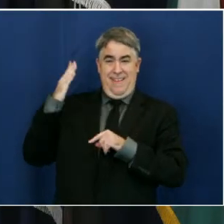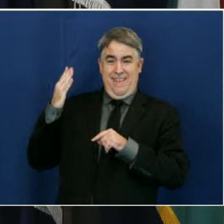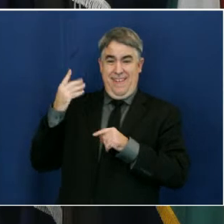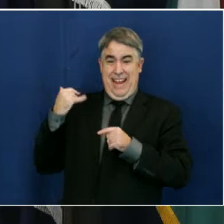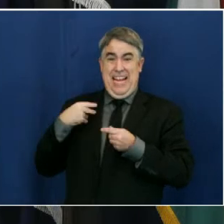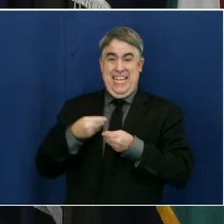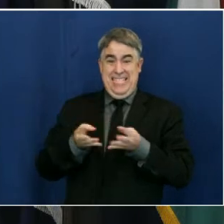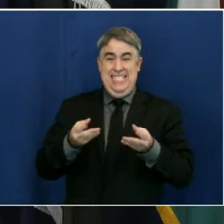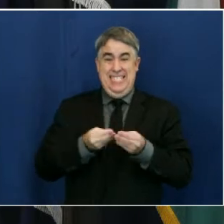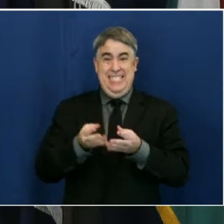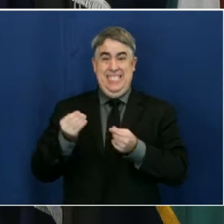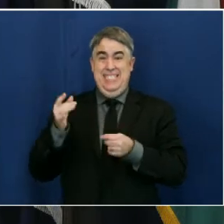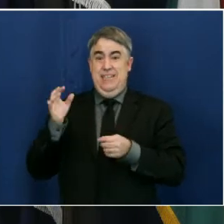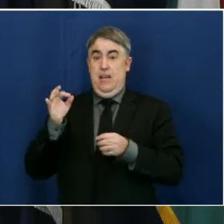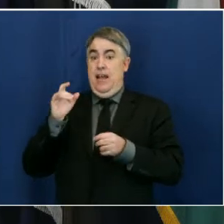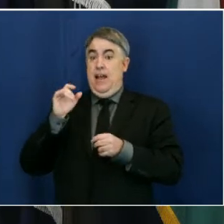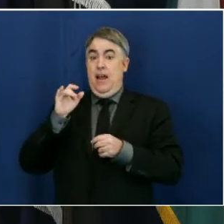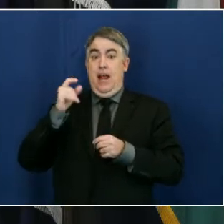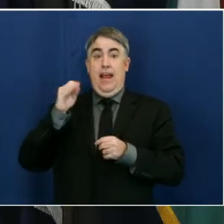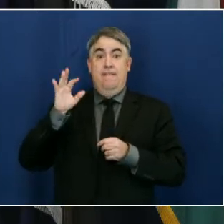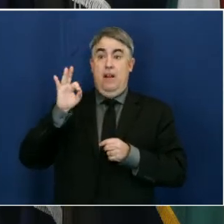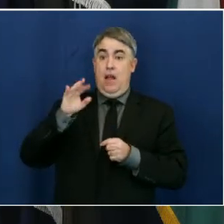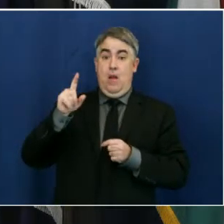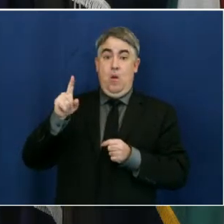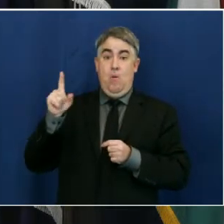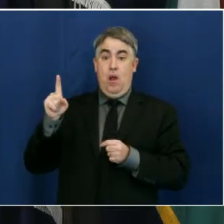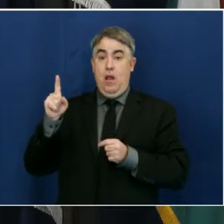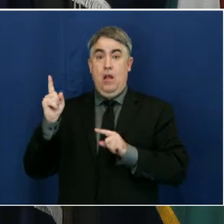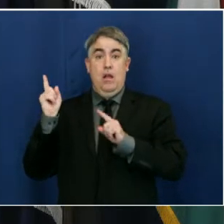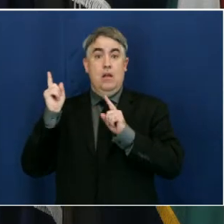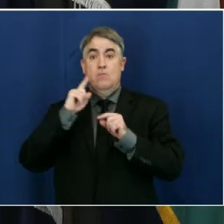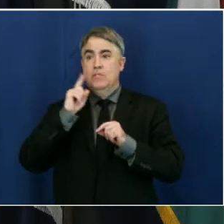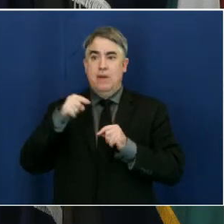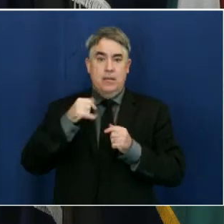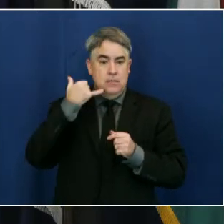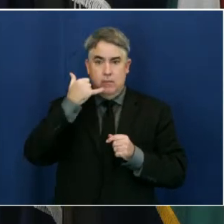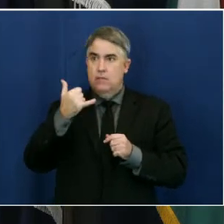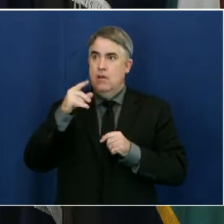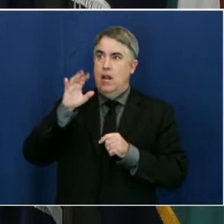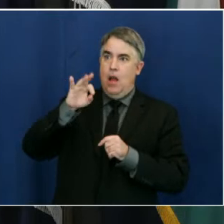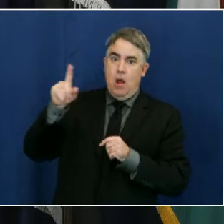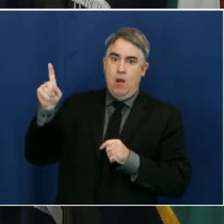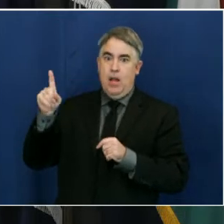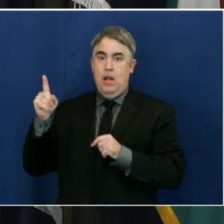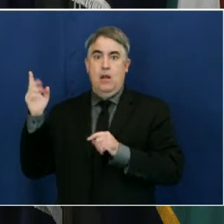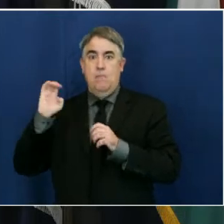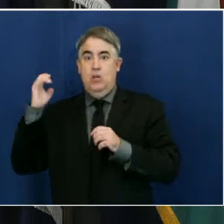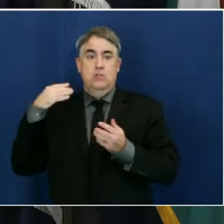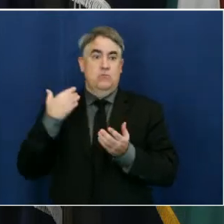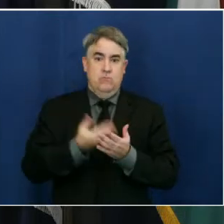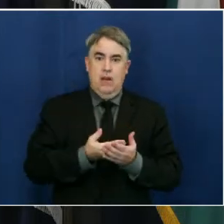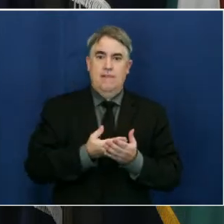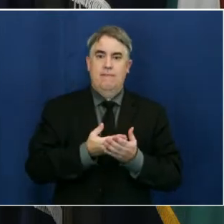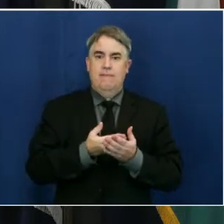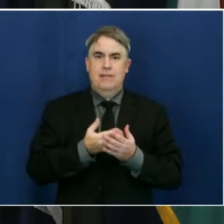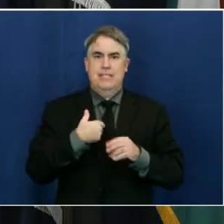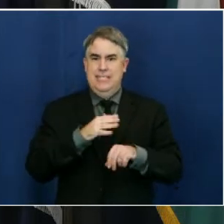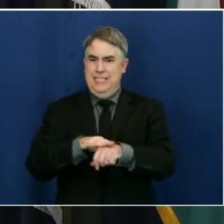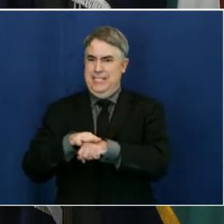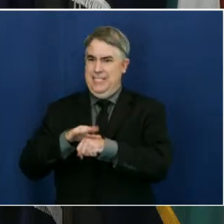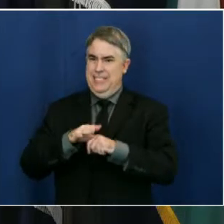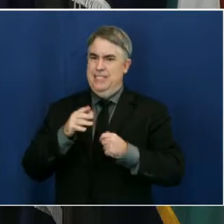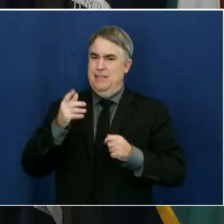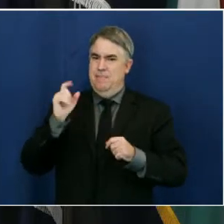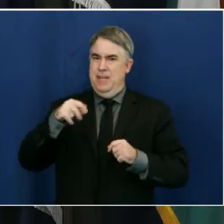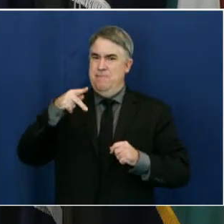responding, it would just say use COVID precautions when you arrive at that. Now that most agencies have adequate supplies of PPE, I